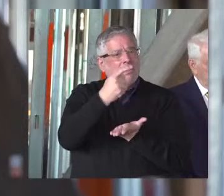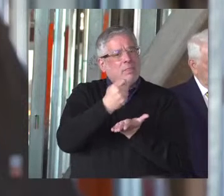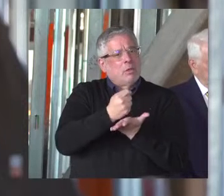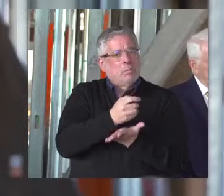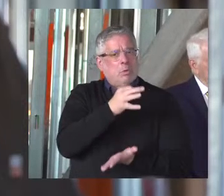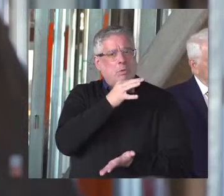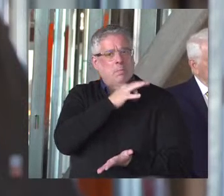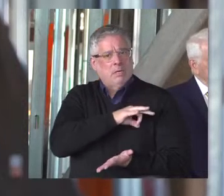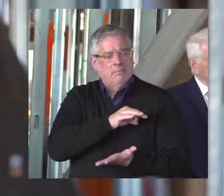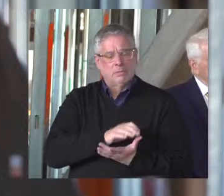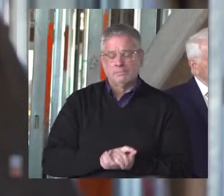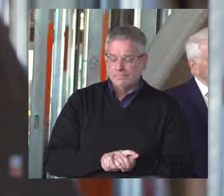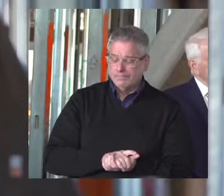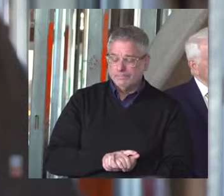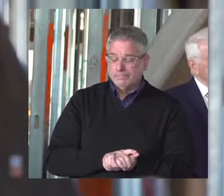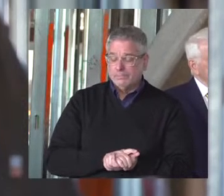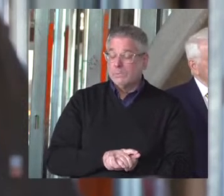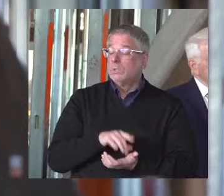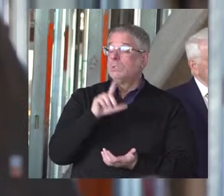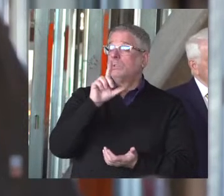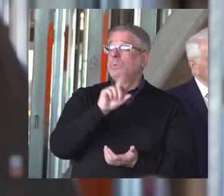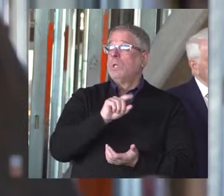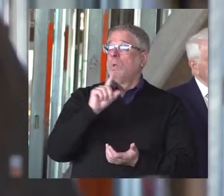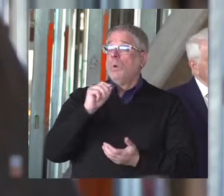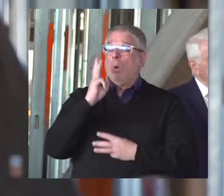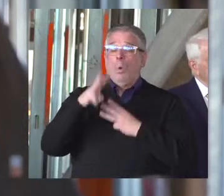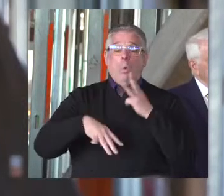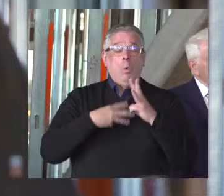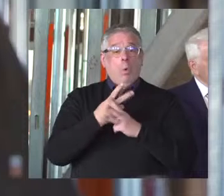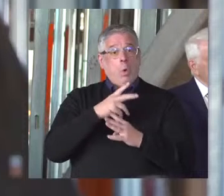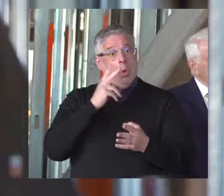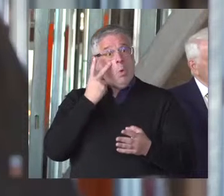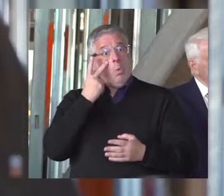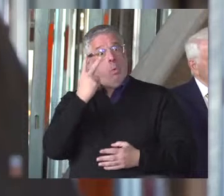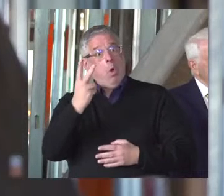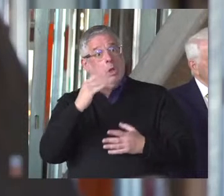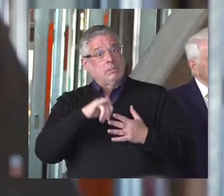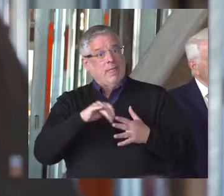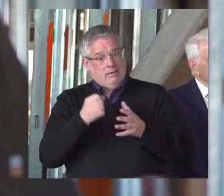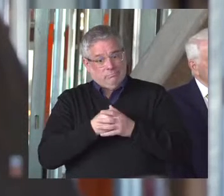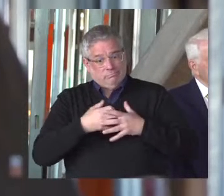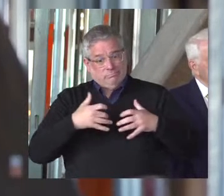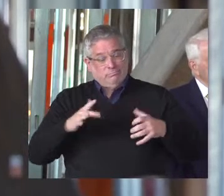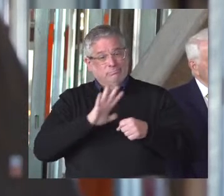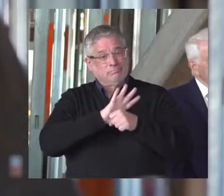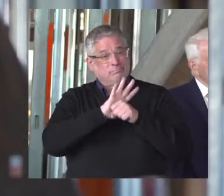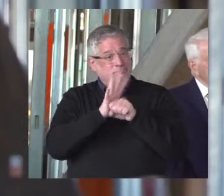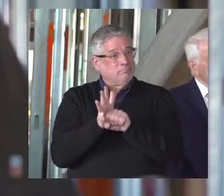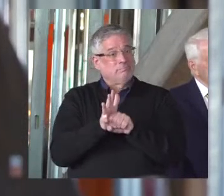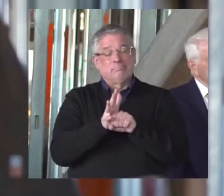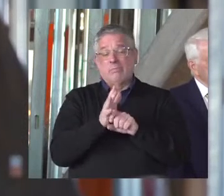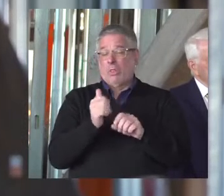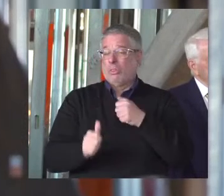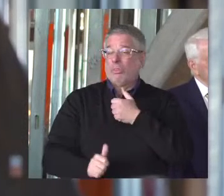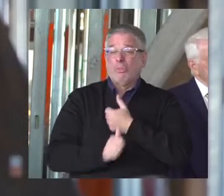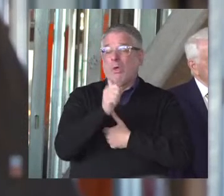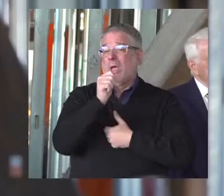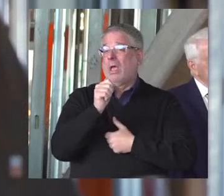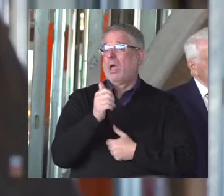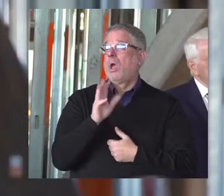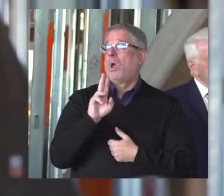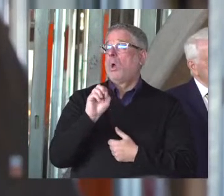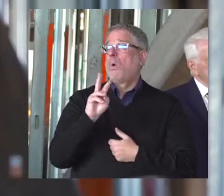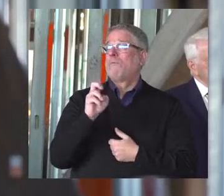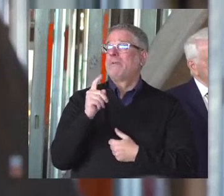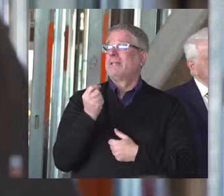benefit. In 2020, when the world watched the exponential growth of a truly existential threat, the